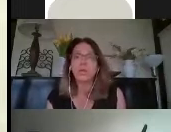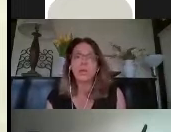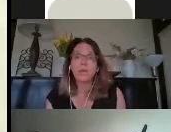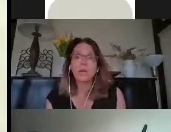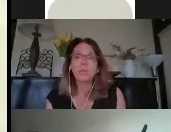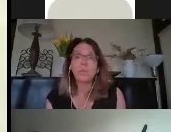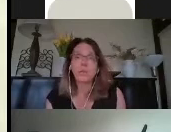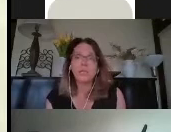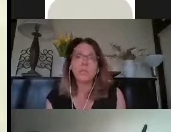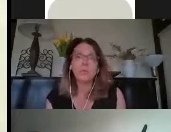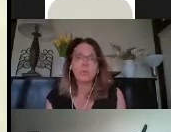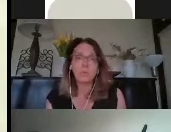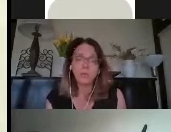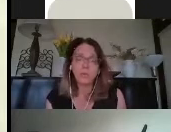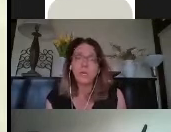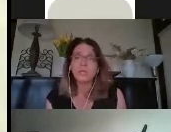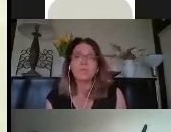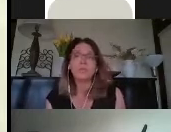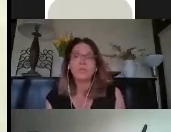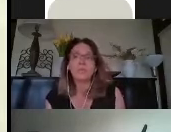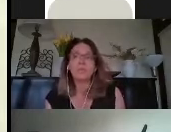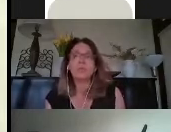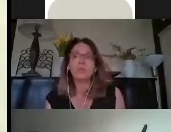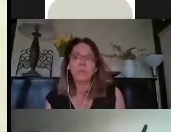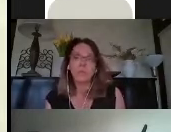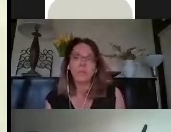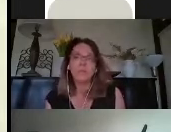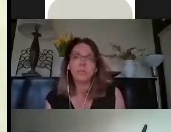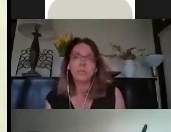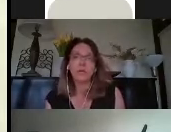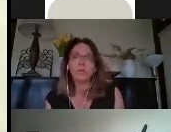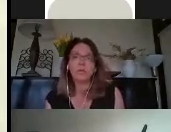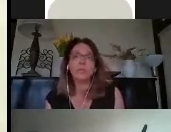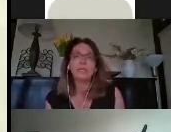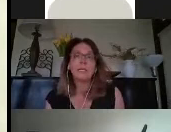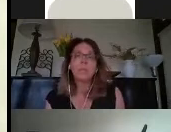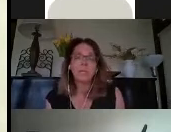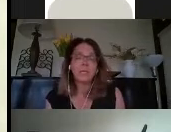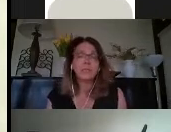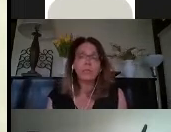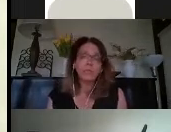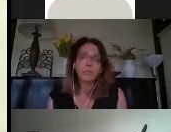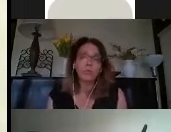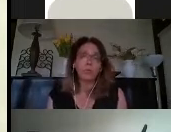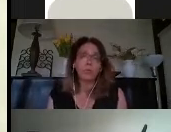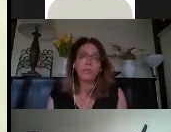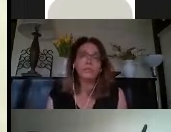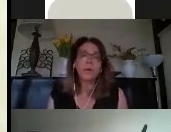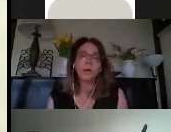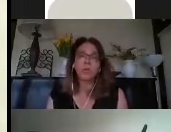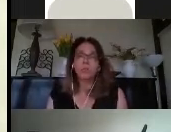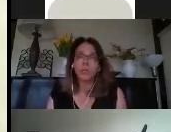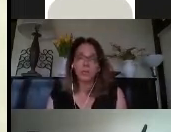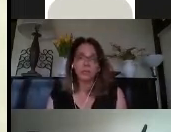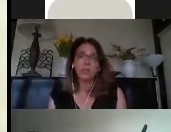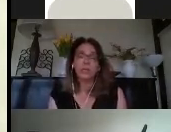parking, but that needs to be preserved. Loading activities need to be preserved. That needs to not be compromised. Beacon is a transit corridor. That's not